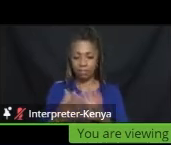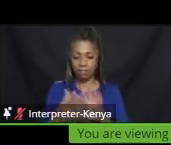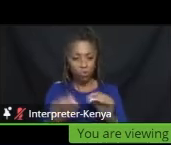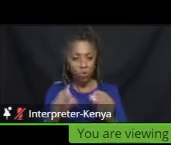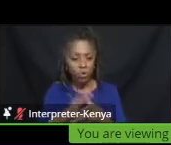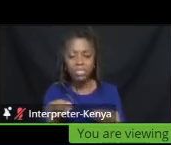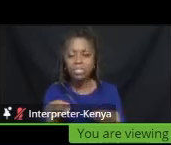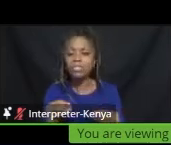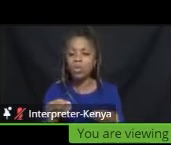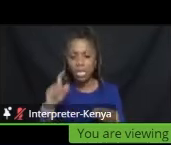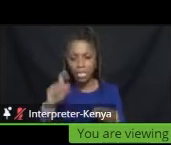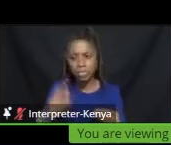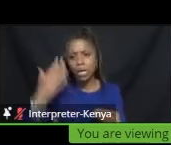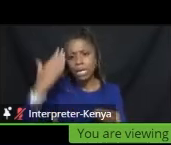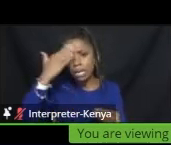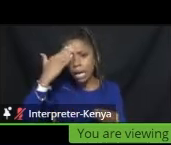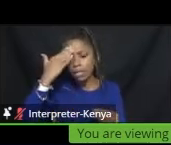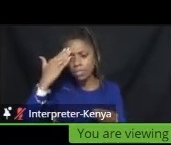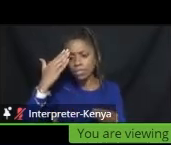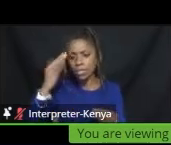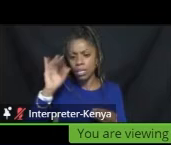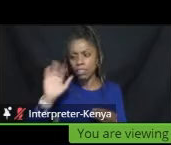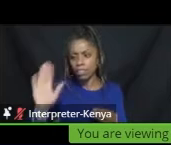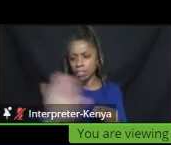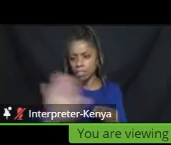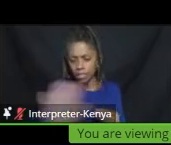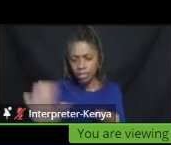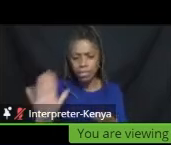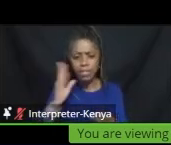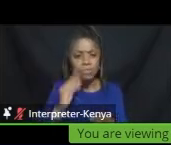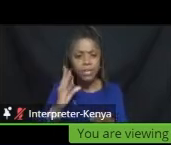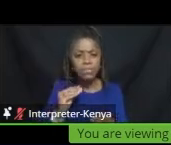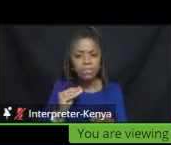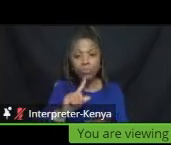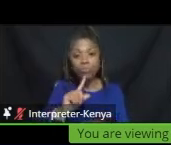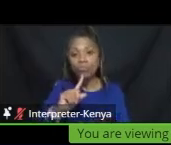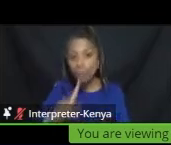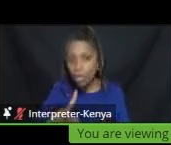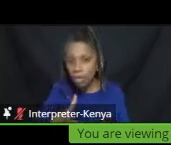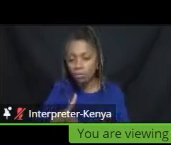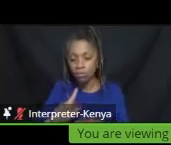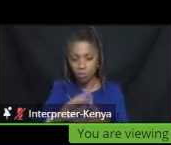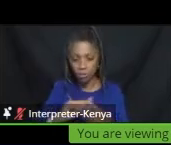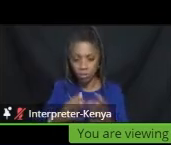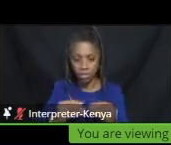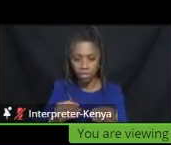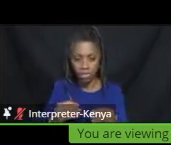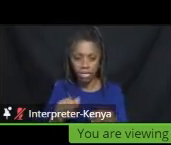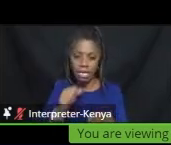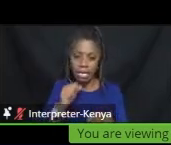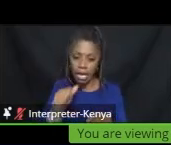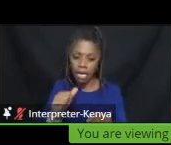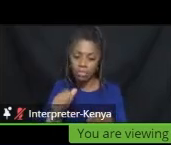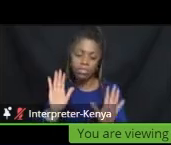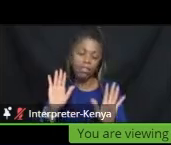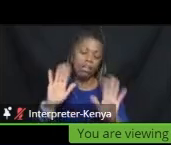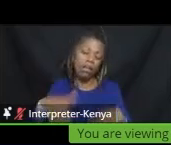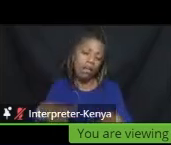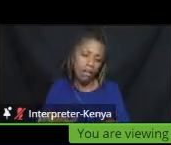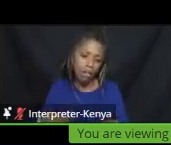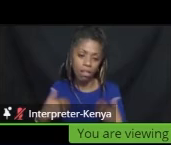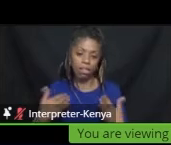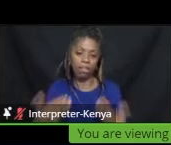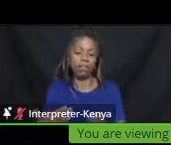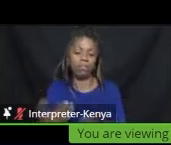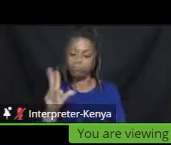them as real. If we aim to build a better Kentucky, a better education system for all, then it's up to us to catalog, to